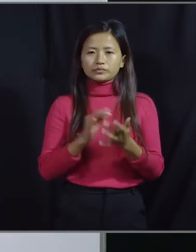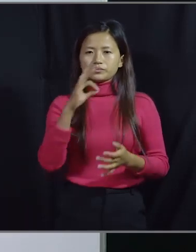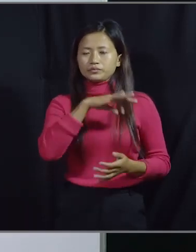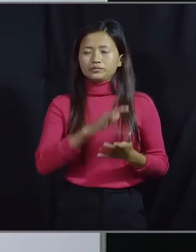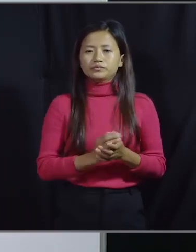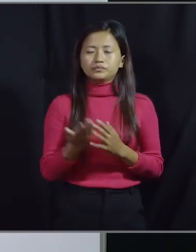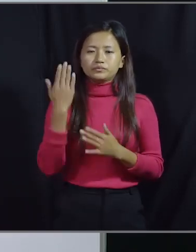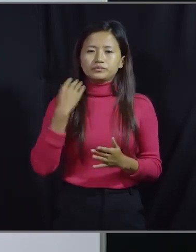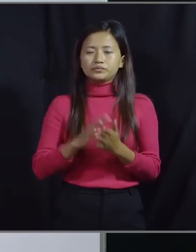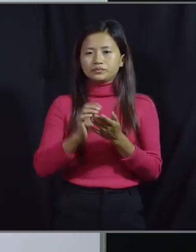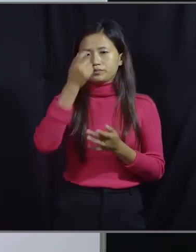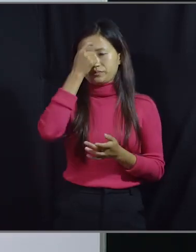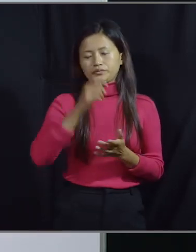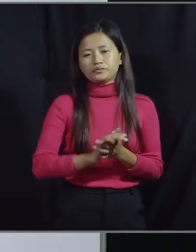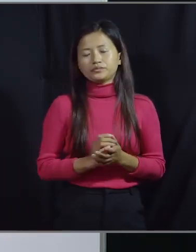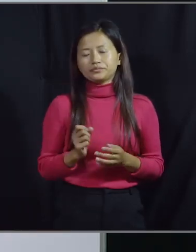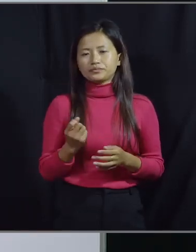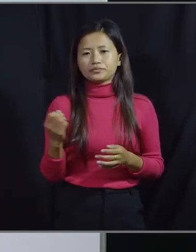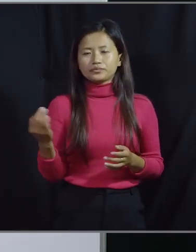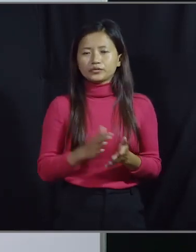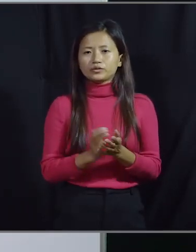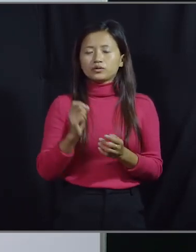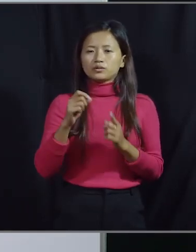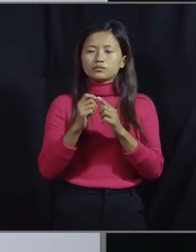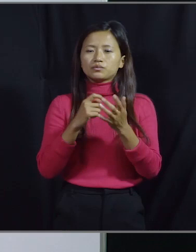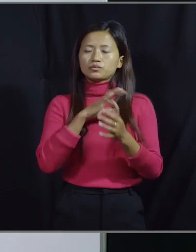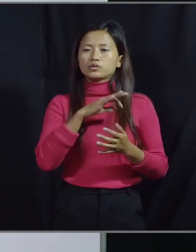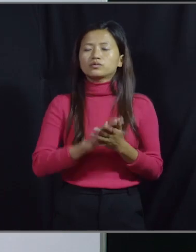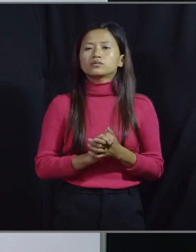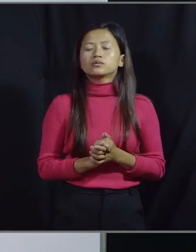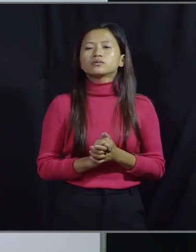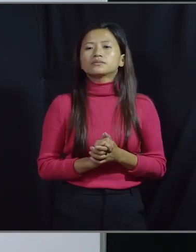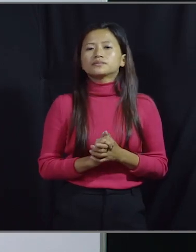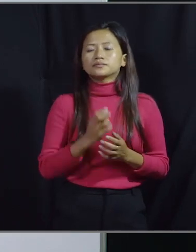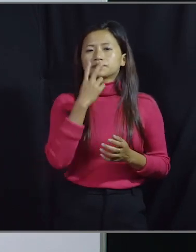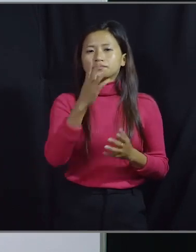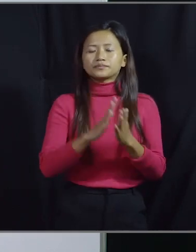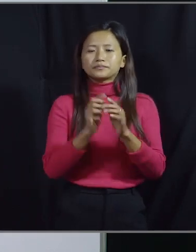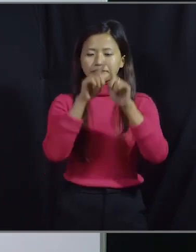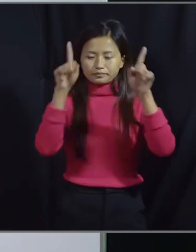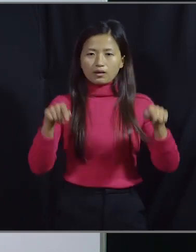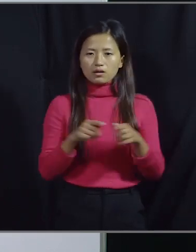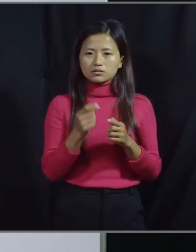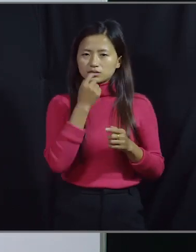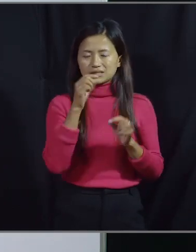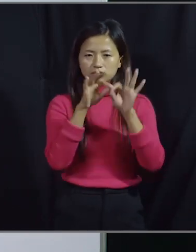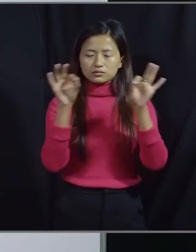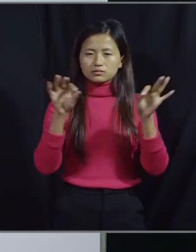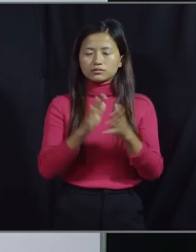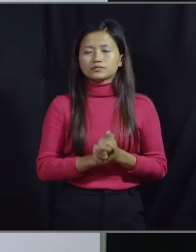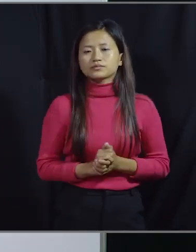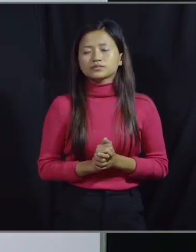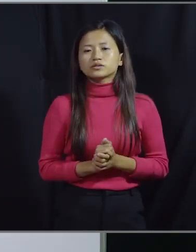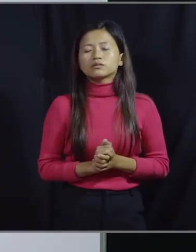previous problem, it is same. New profit 2 by then, 3 by then, 5 by then for X, Y and Z.